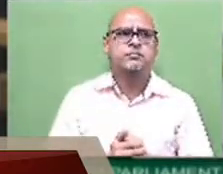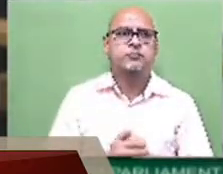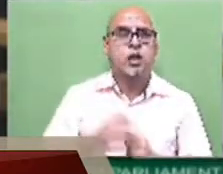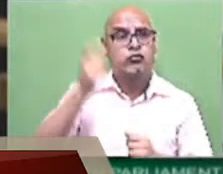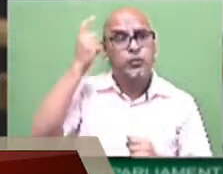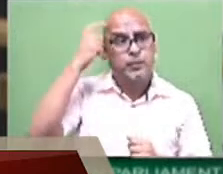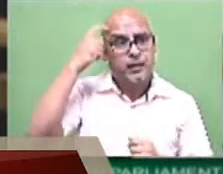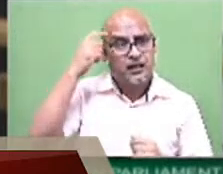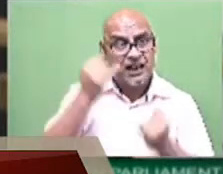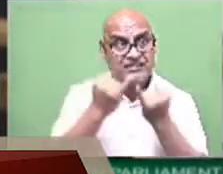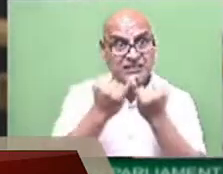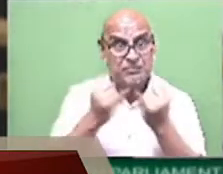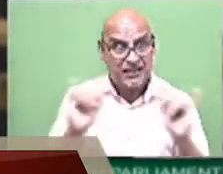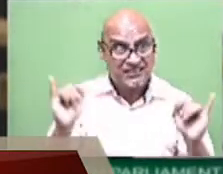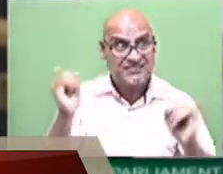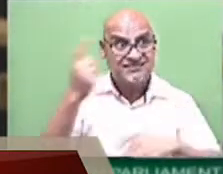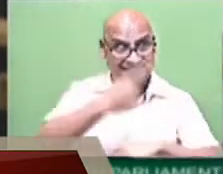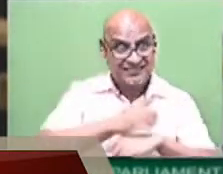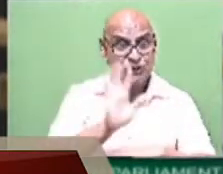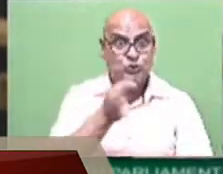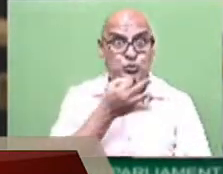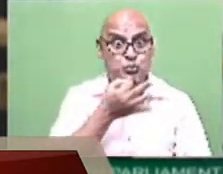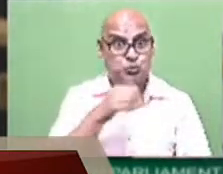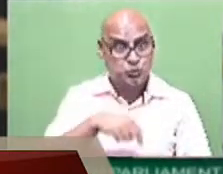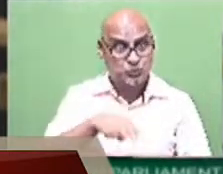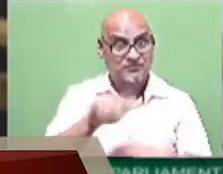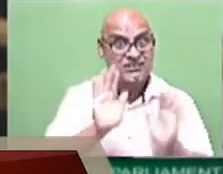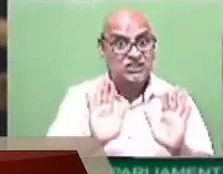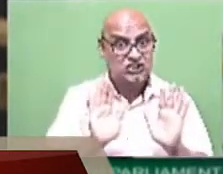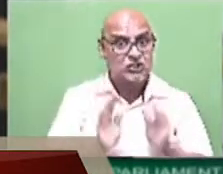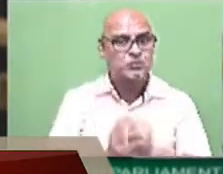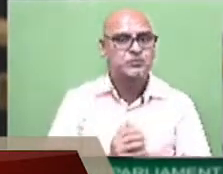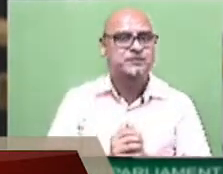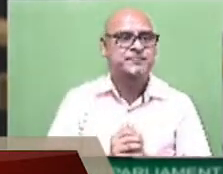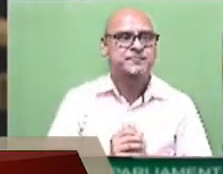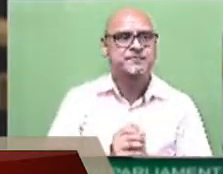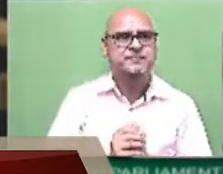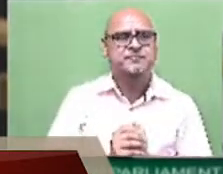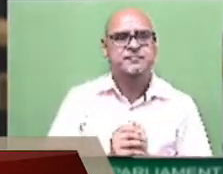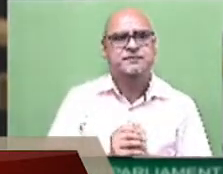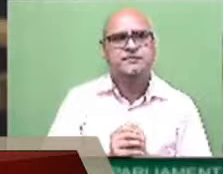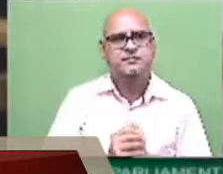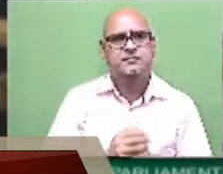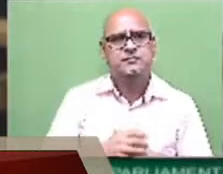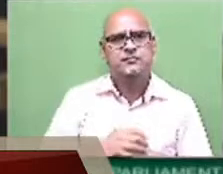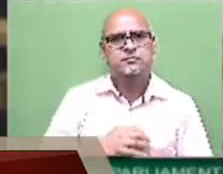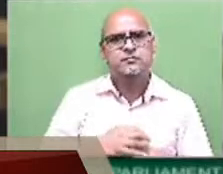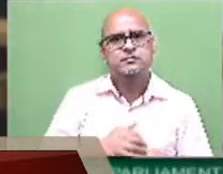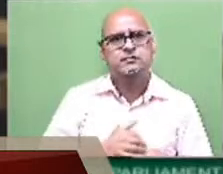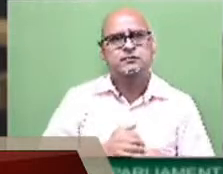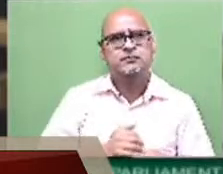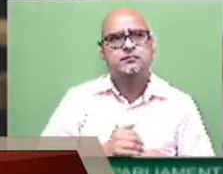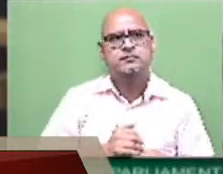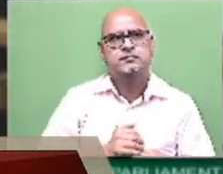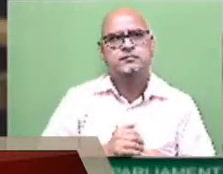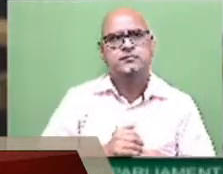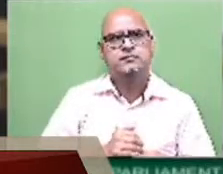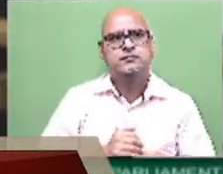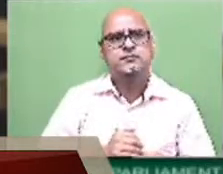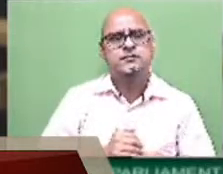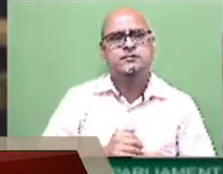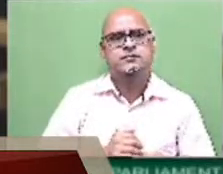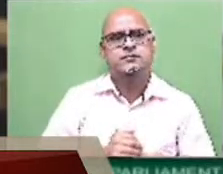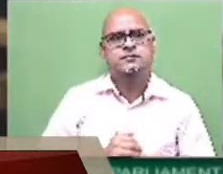The Minister, through these regulations, have been creating offenses, Madam Speaker, and these offenses that he